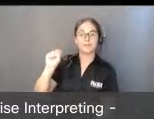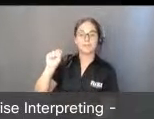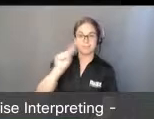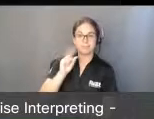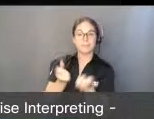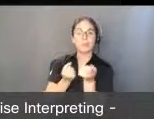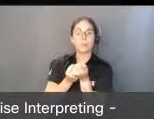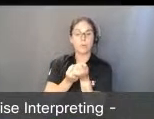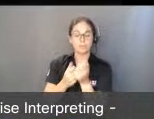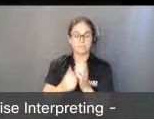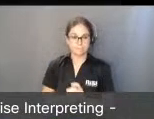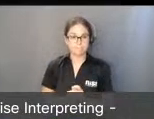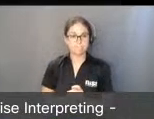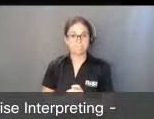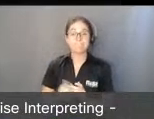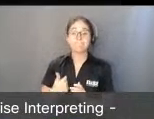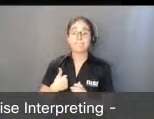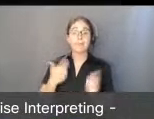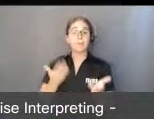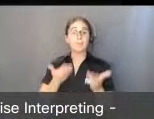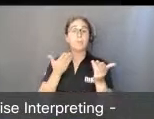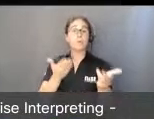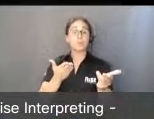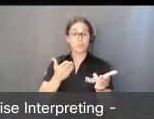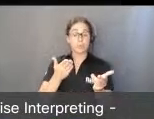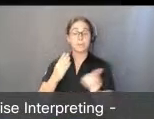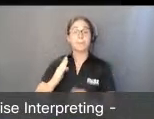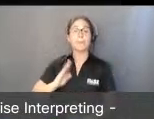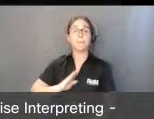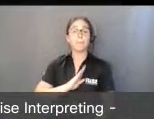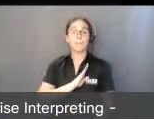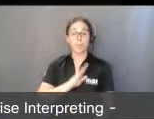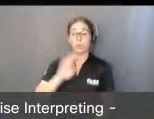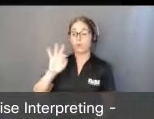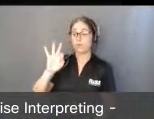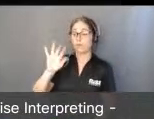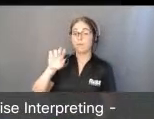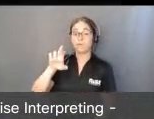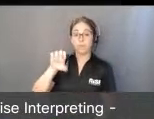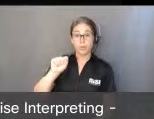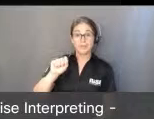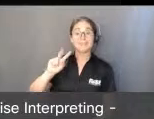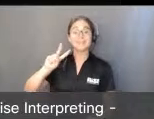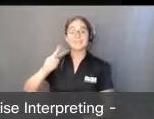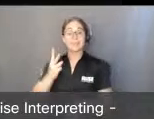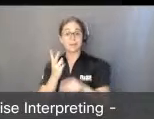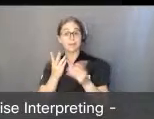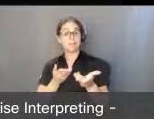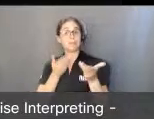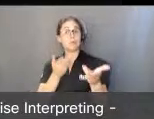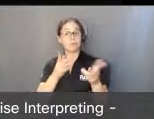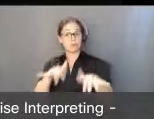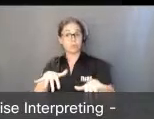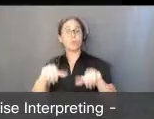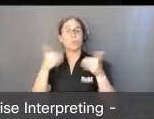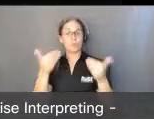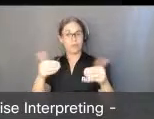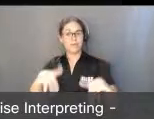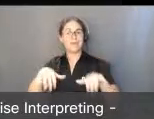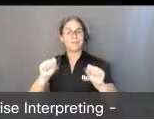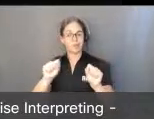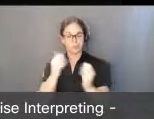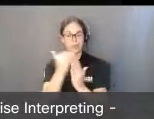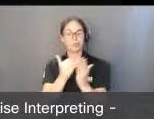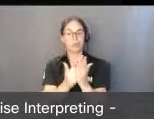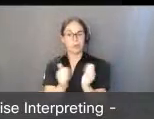I have a motion by Board Member Fuentes and a second by Board Member Flores to adopt the agenda